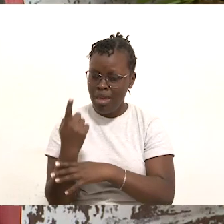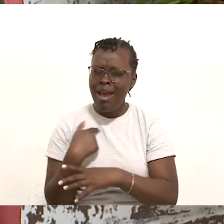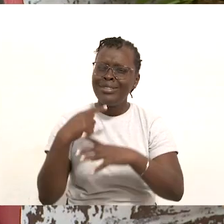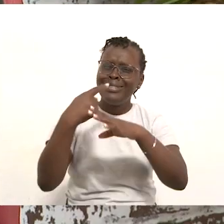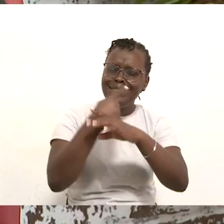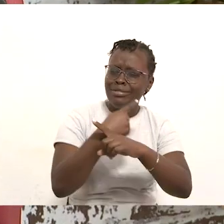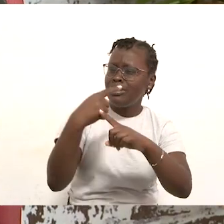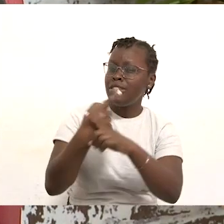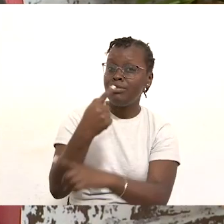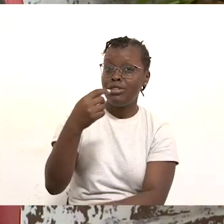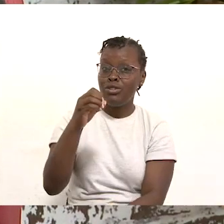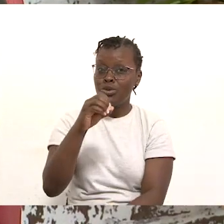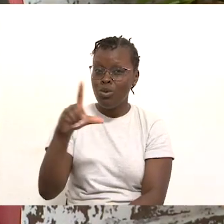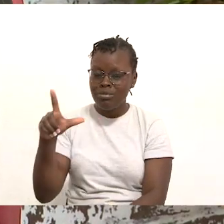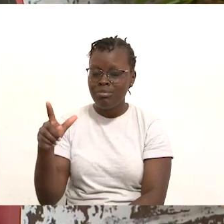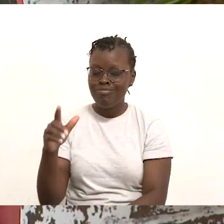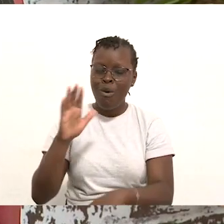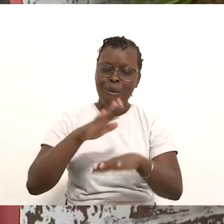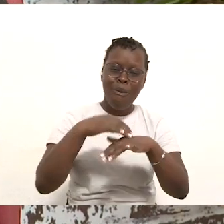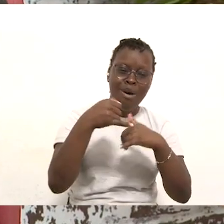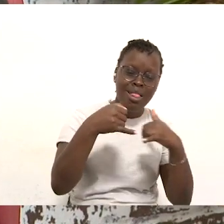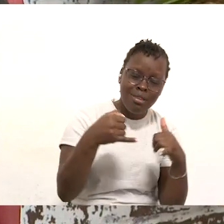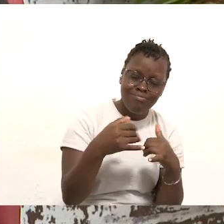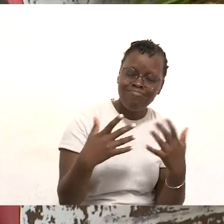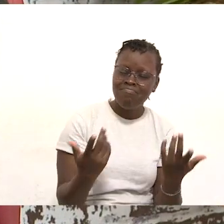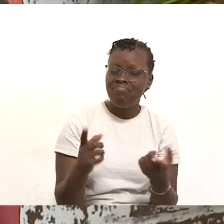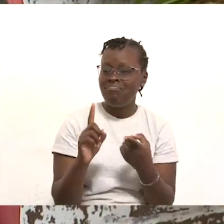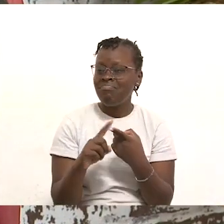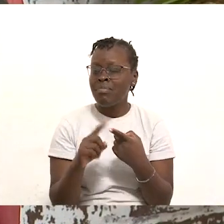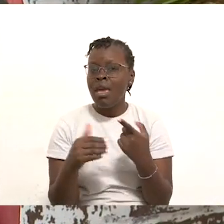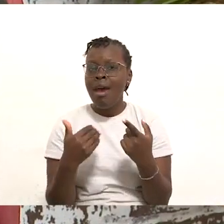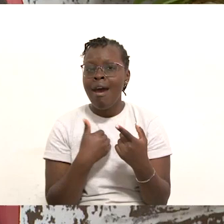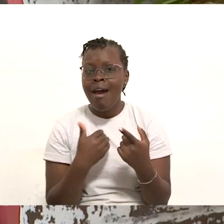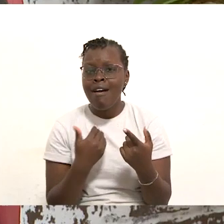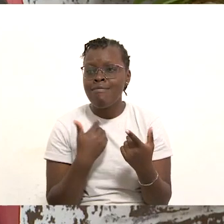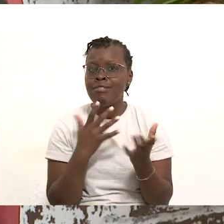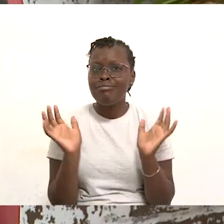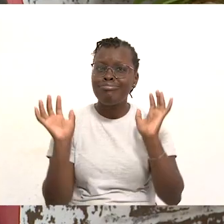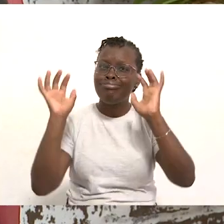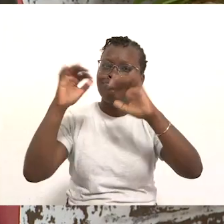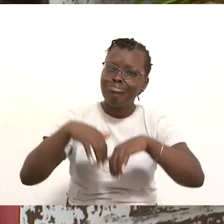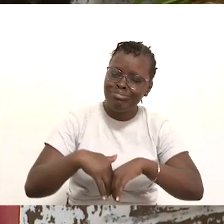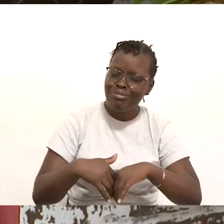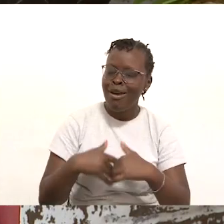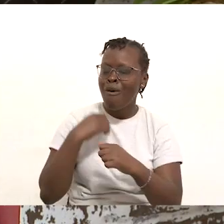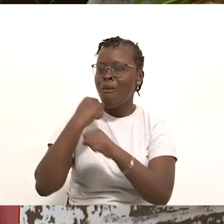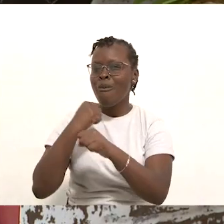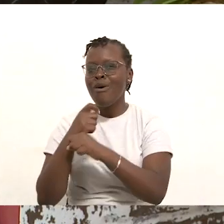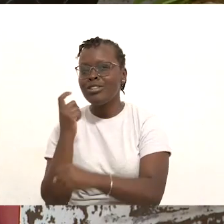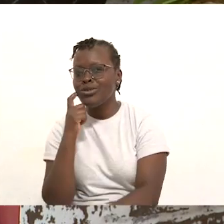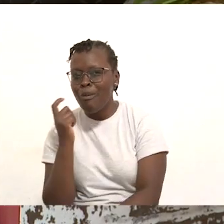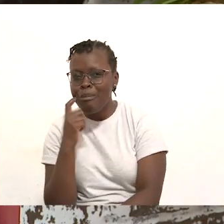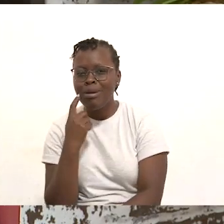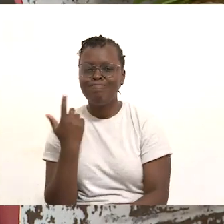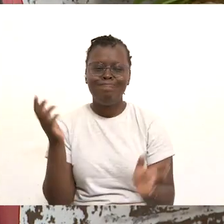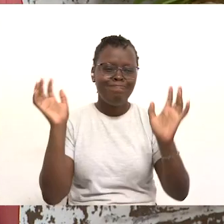digital training platform, that is one, which has to be set. Then we have the webinar and virtual workshop. Allow them also to learn when they are even